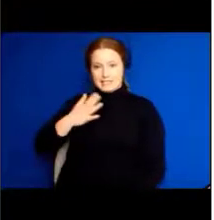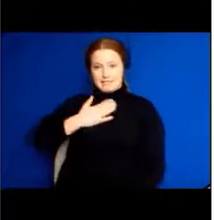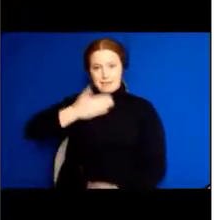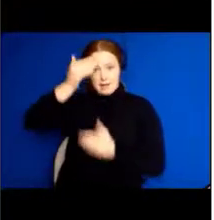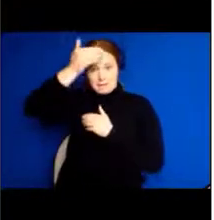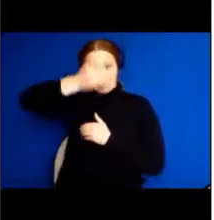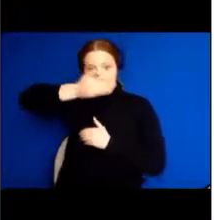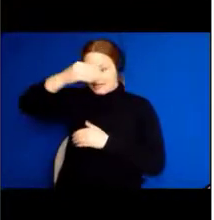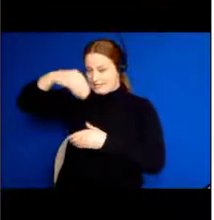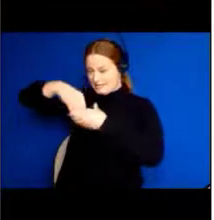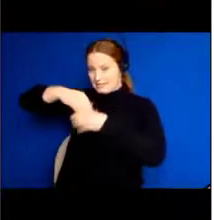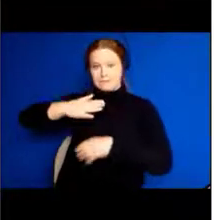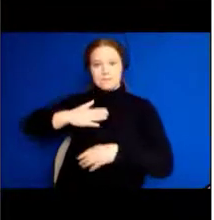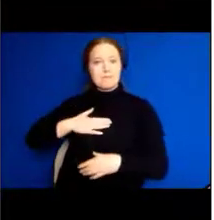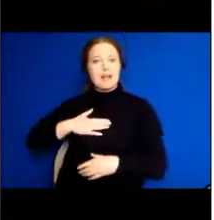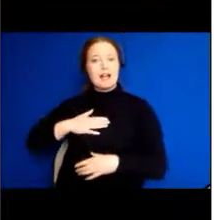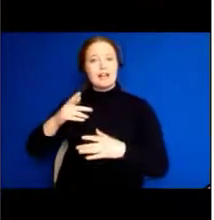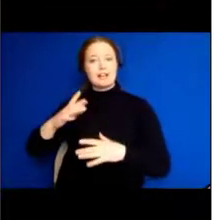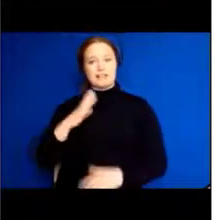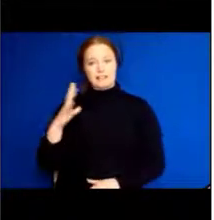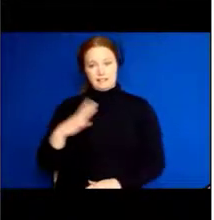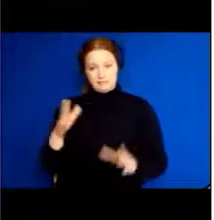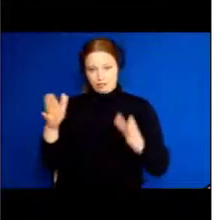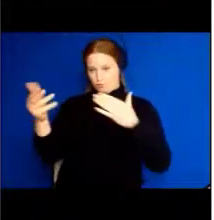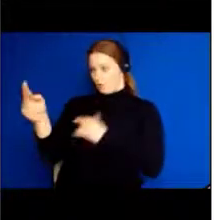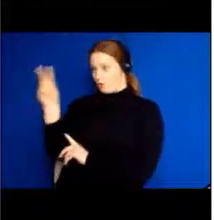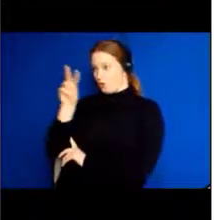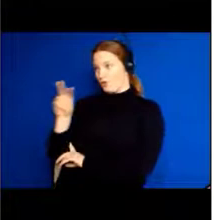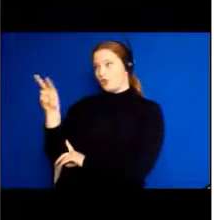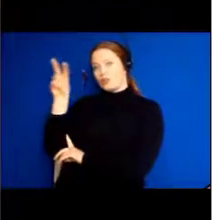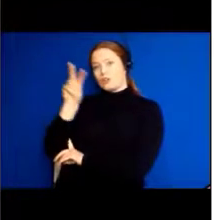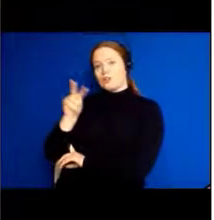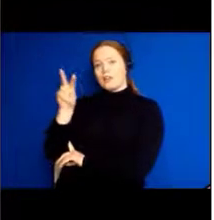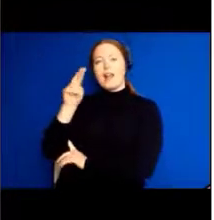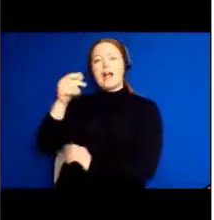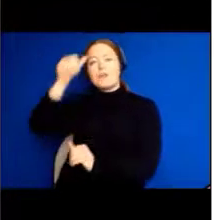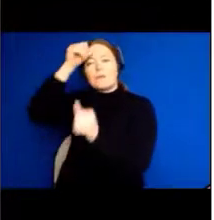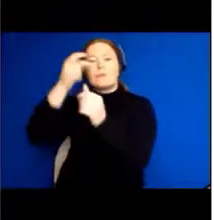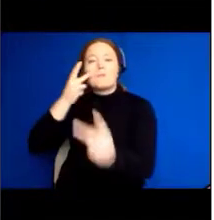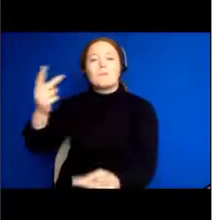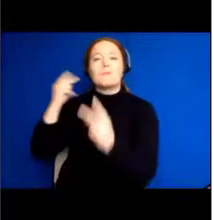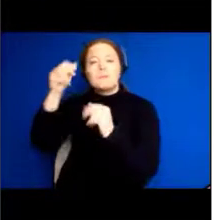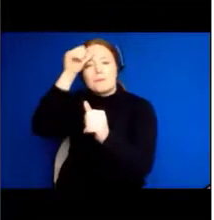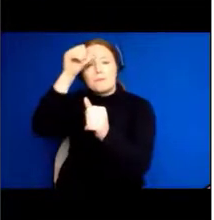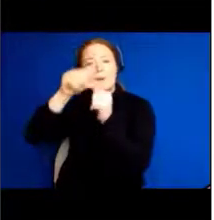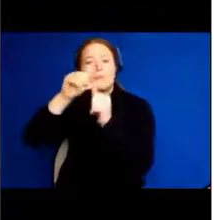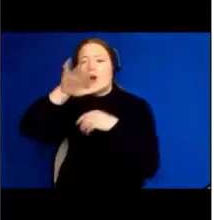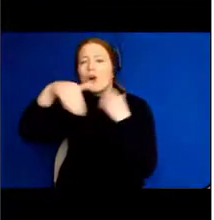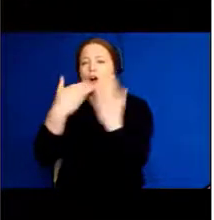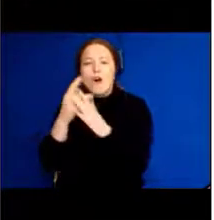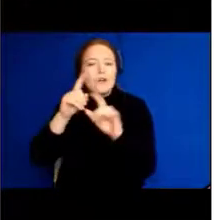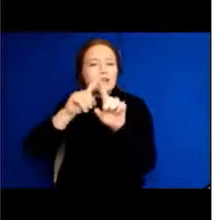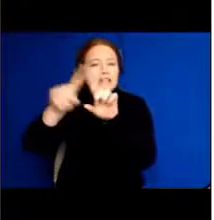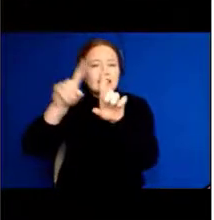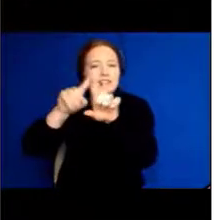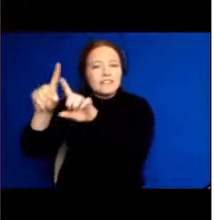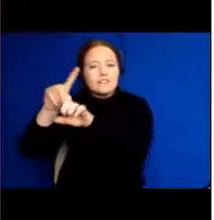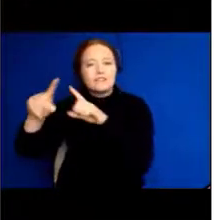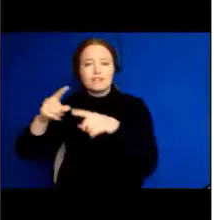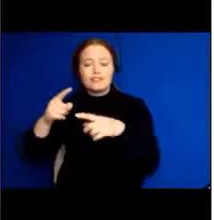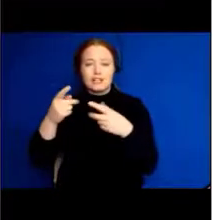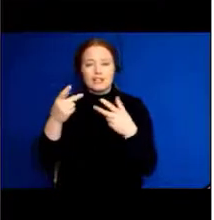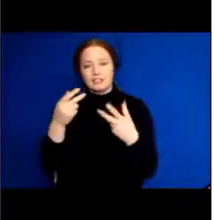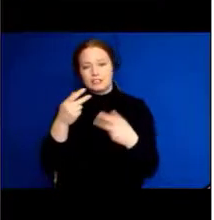had a blast doing this project. If you notice the three little flowers down at the bottom, those are three roses